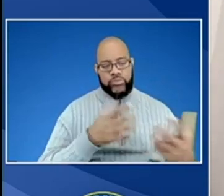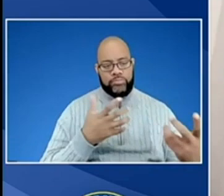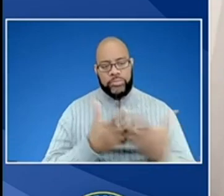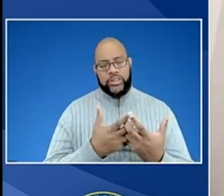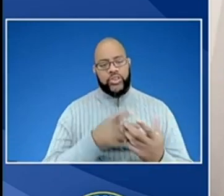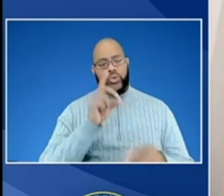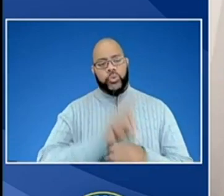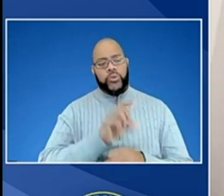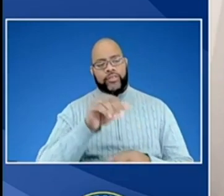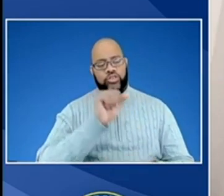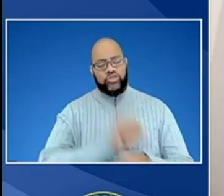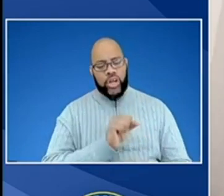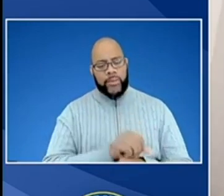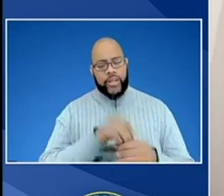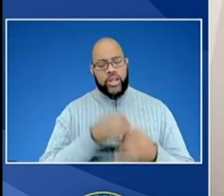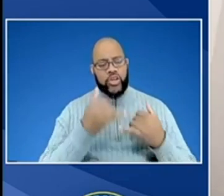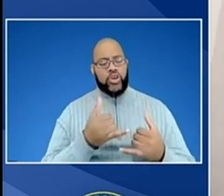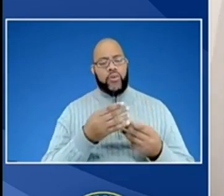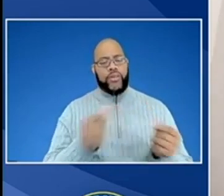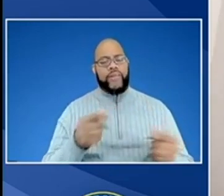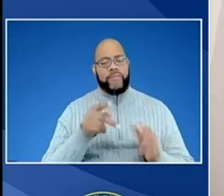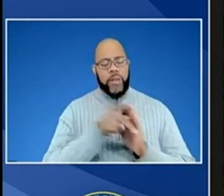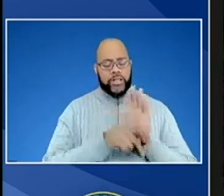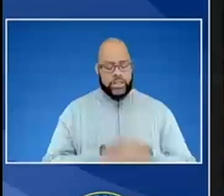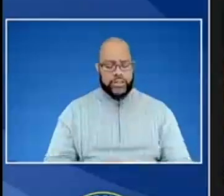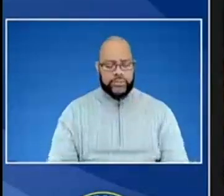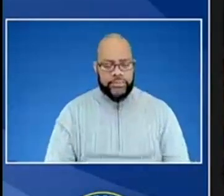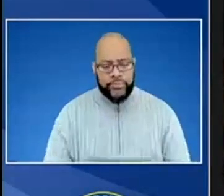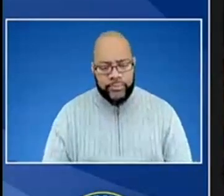duties of their job and the current relief policies.